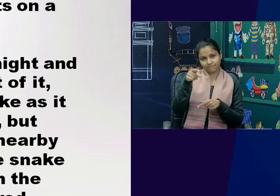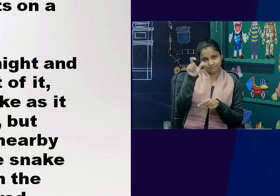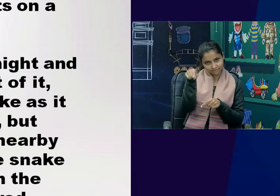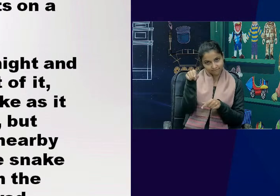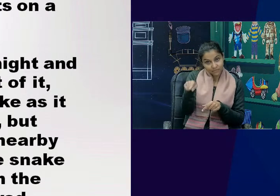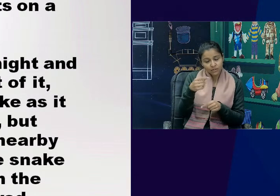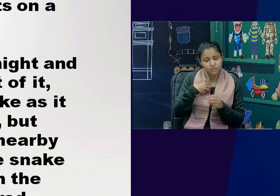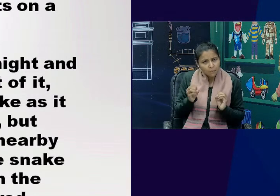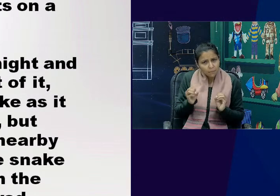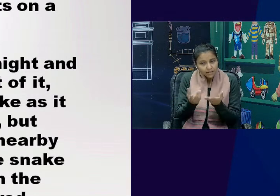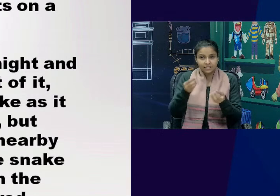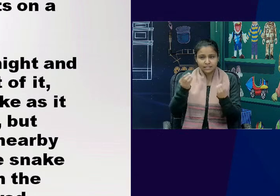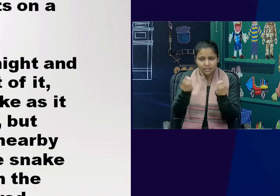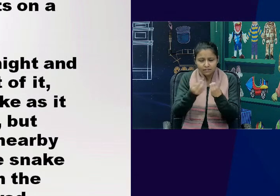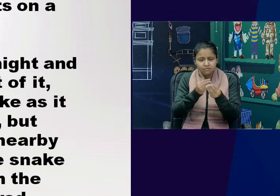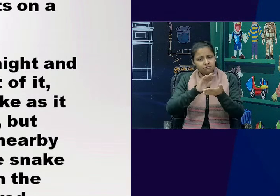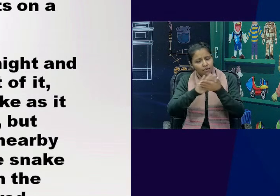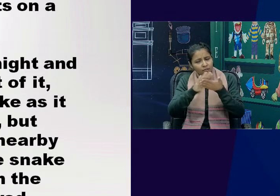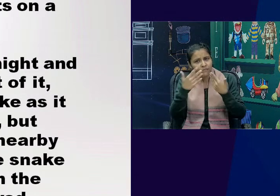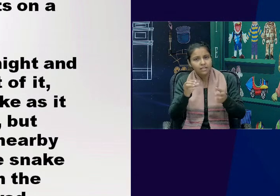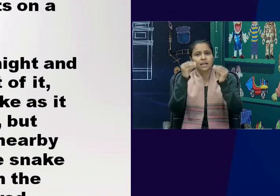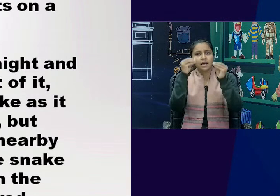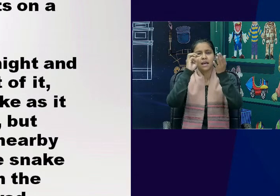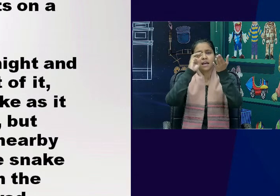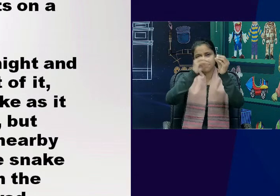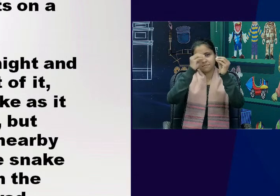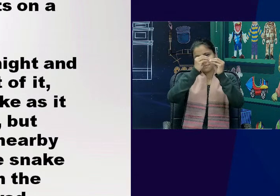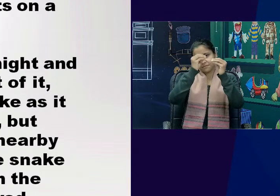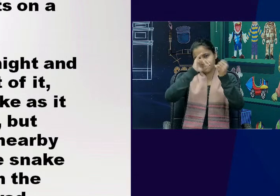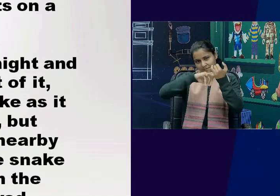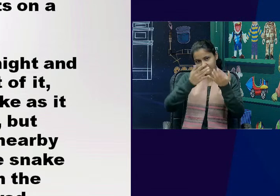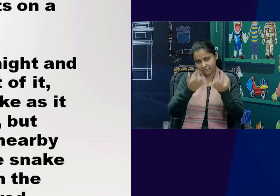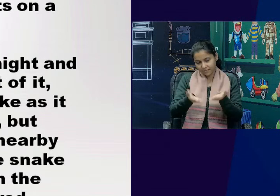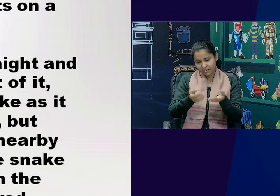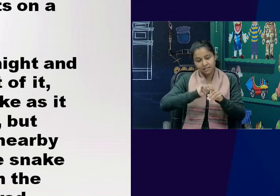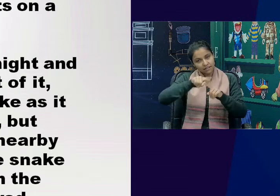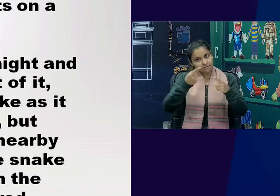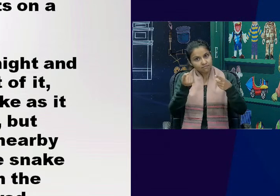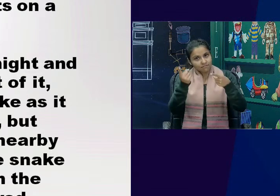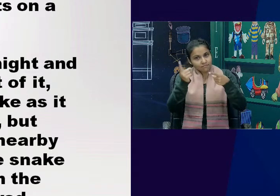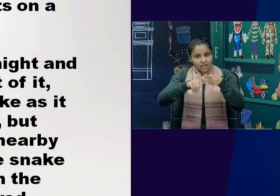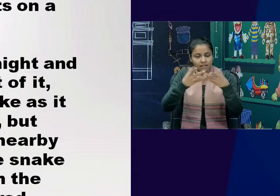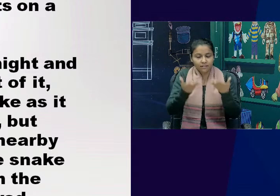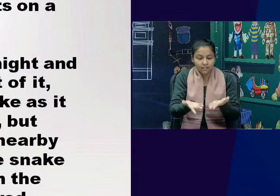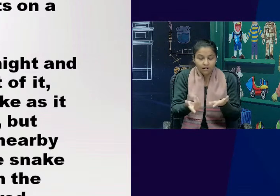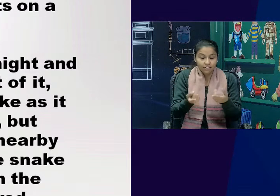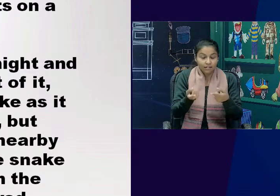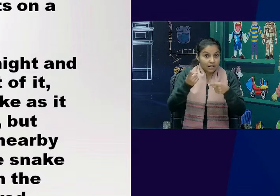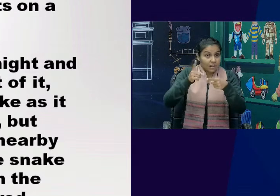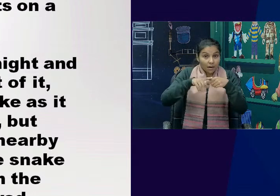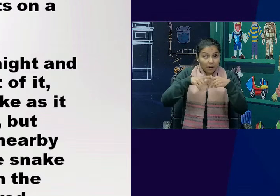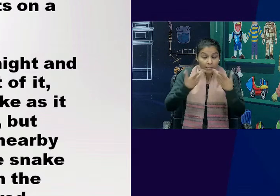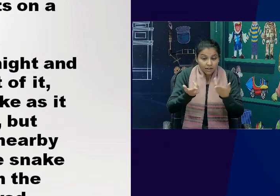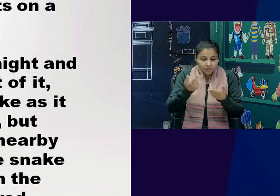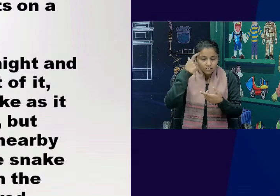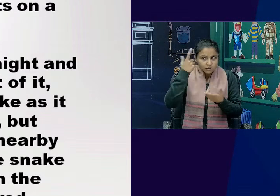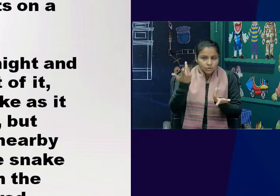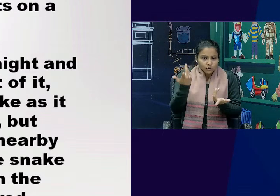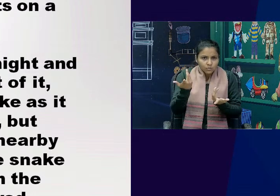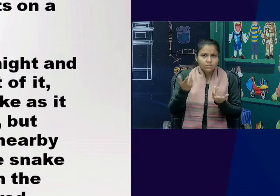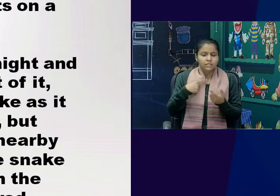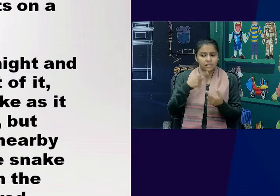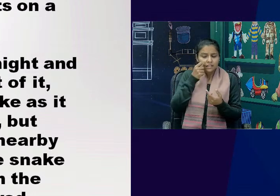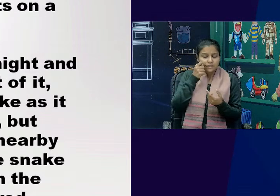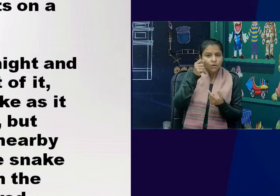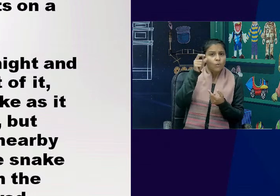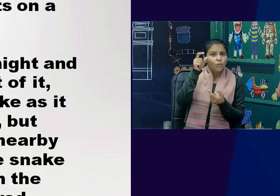just completed his MBBS, and the incident happened at that point. And when the incident happened, as he